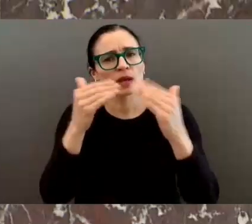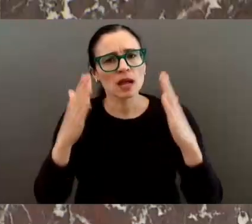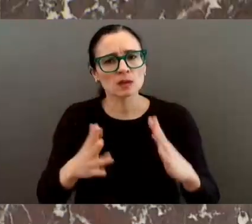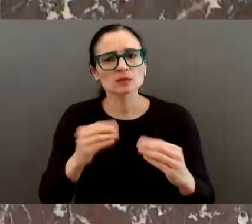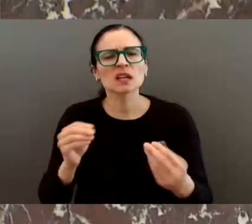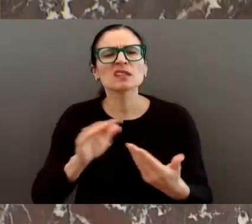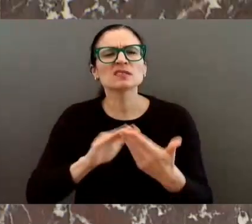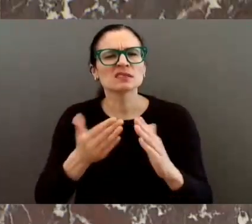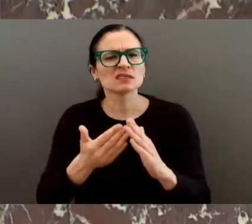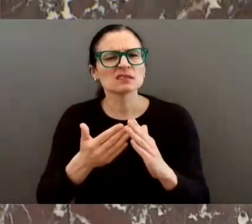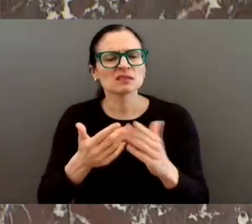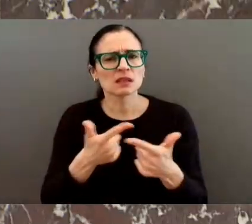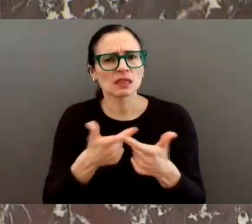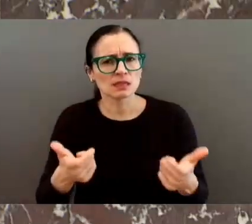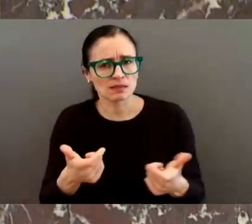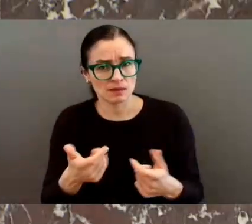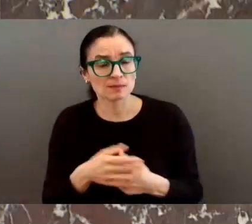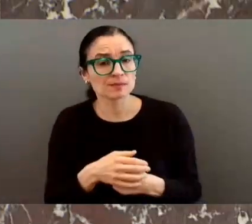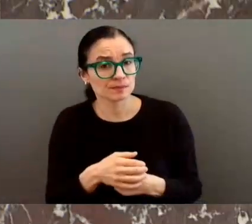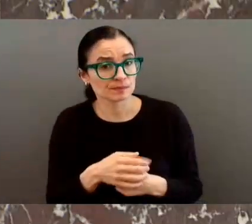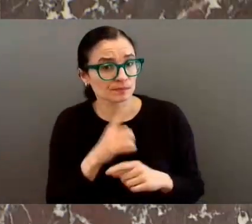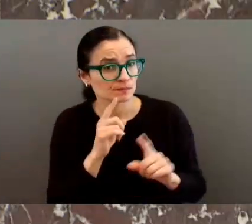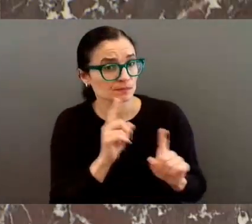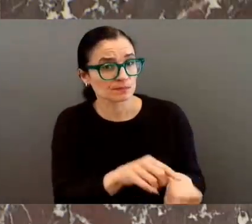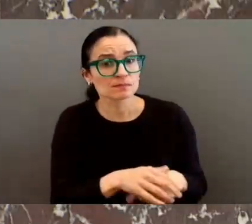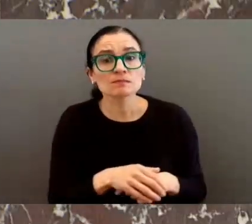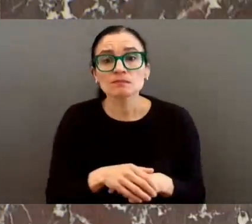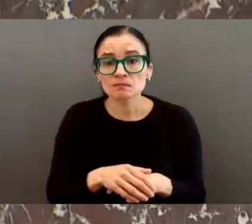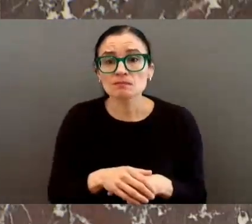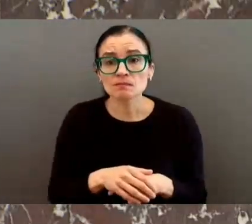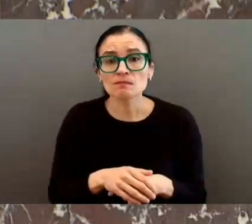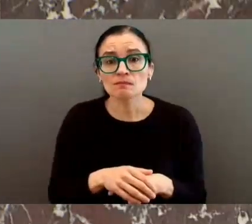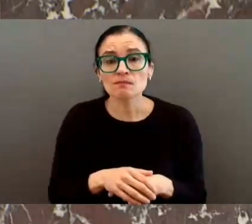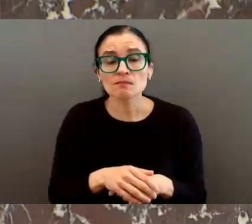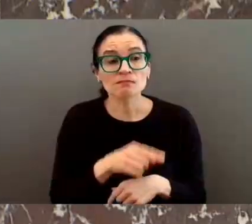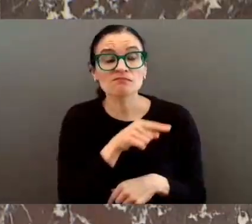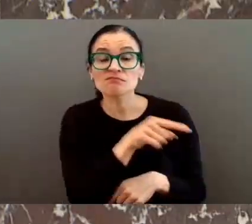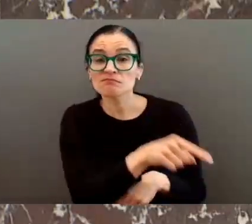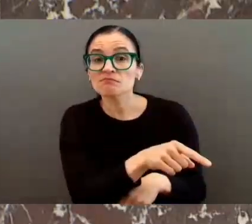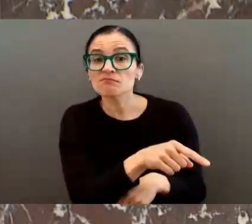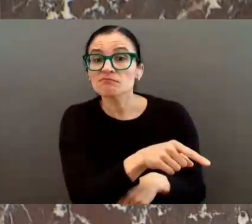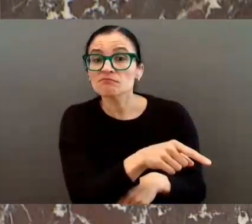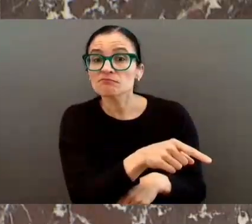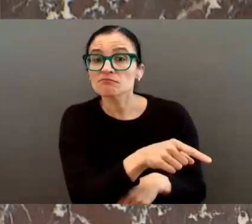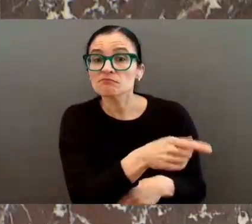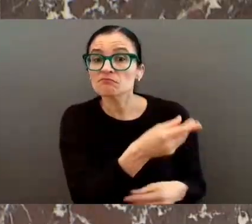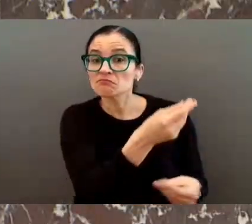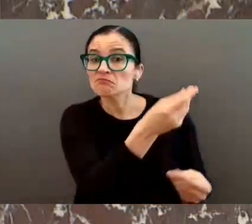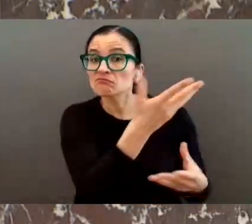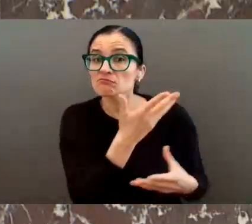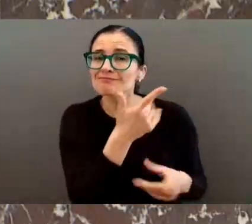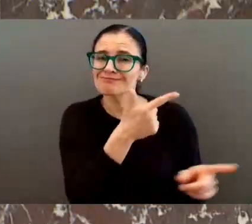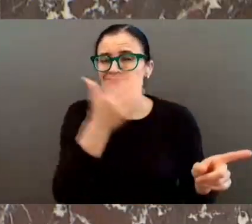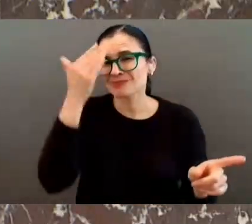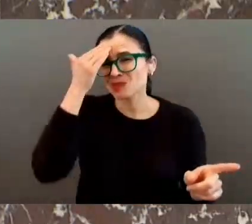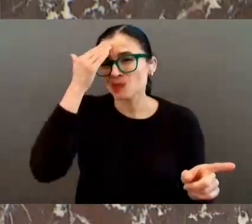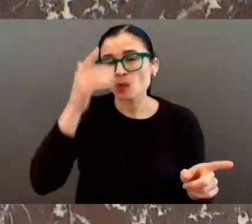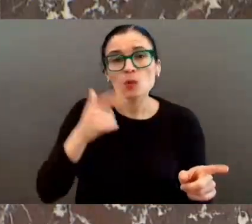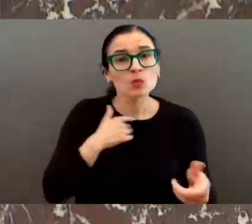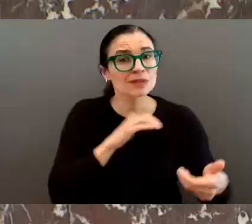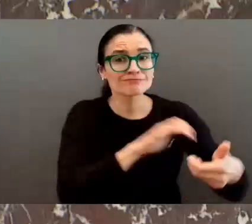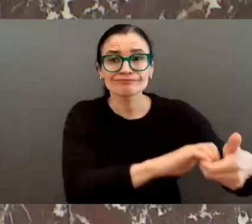will be aware that we've been working with the local government to try to scale up more opportunities for people, all different types of